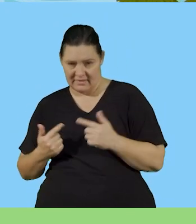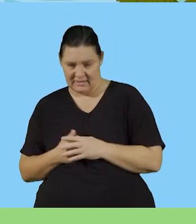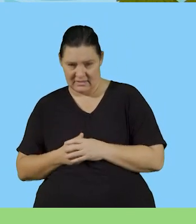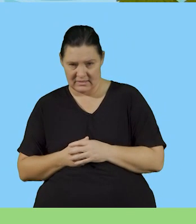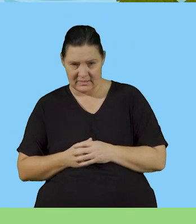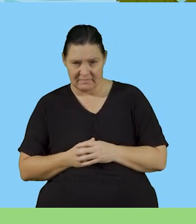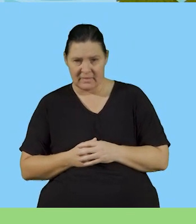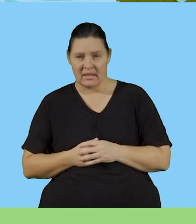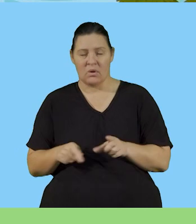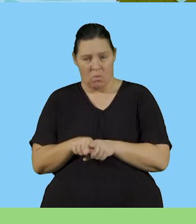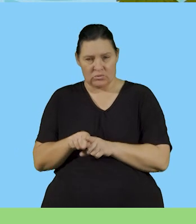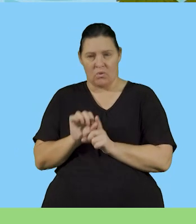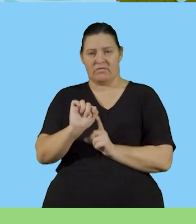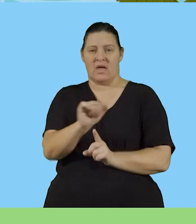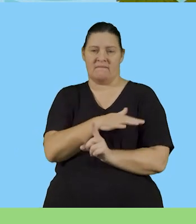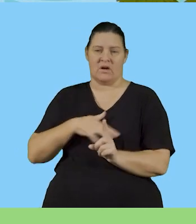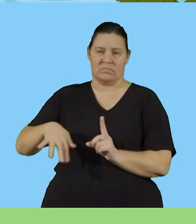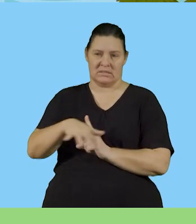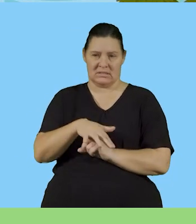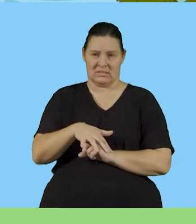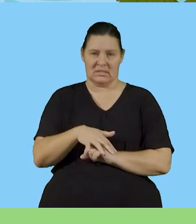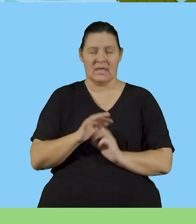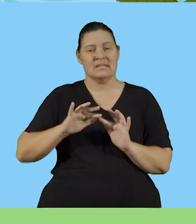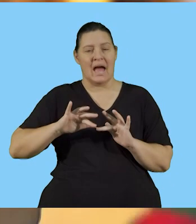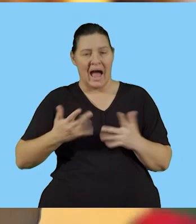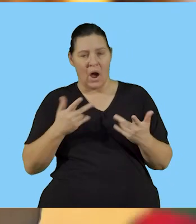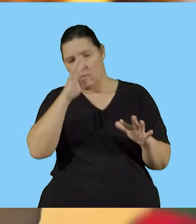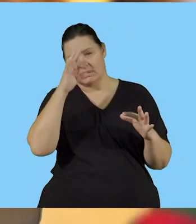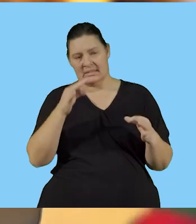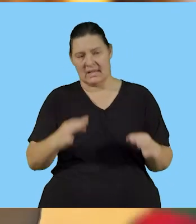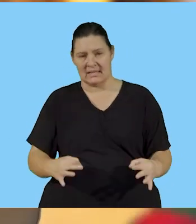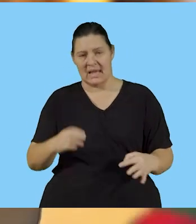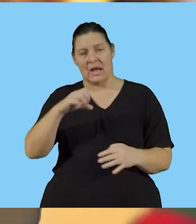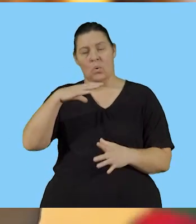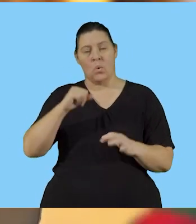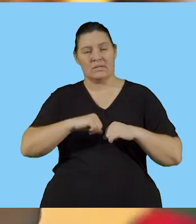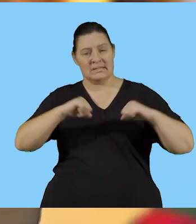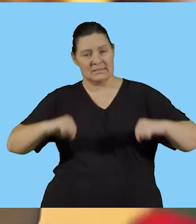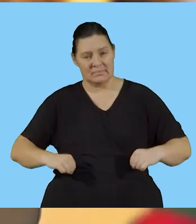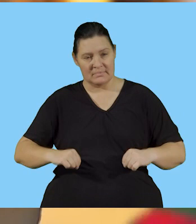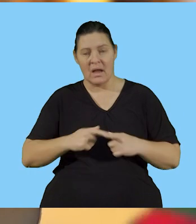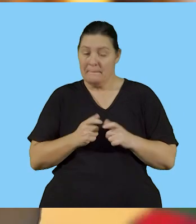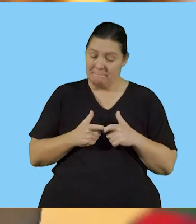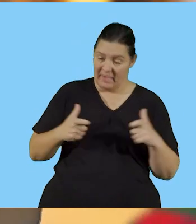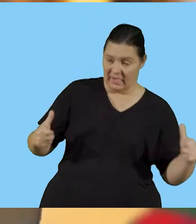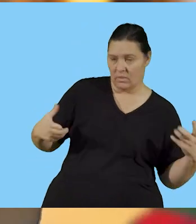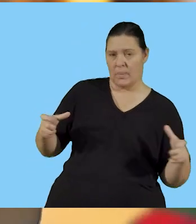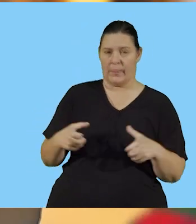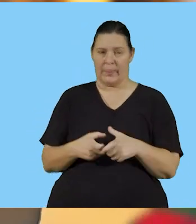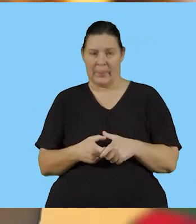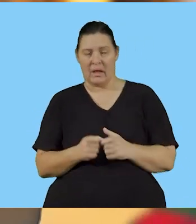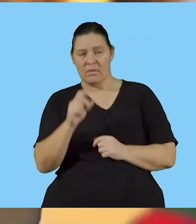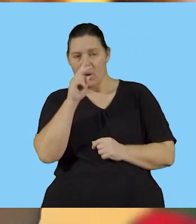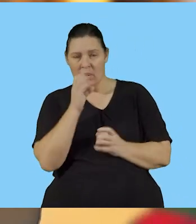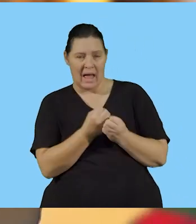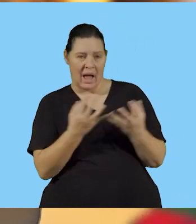the organisms and their environment. So that is how we decide whether an ecosystem is big or small, by